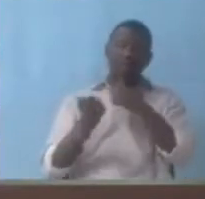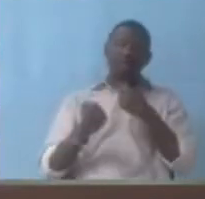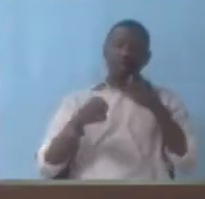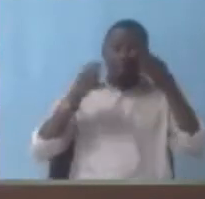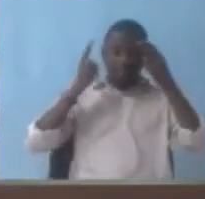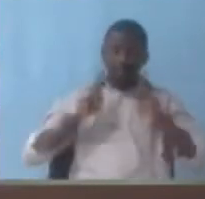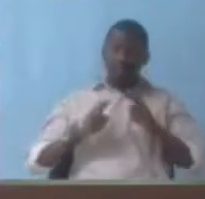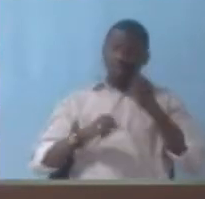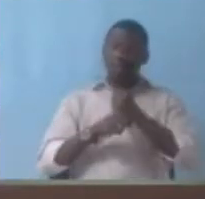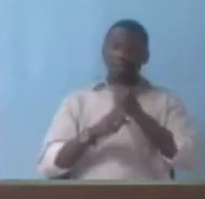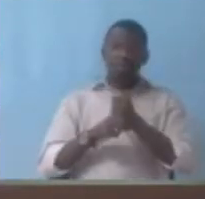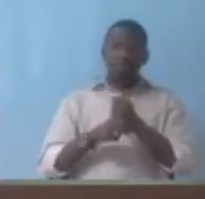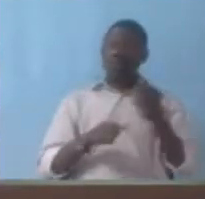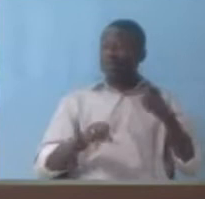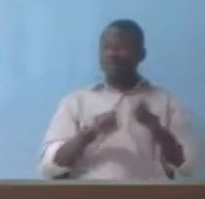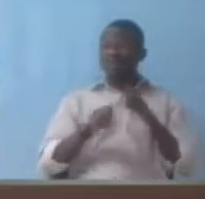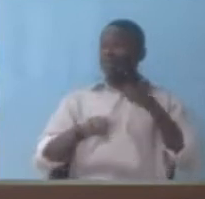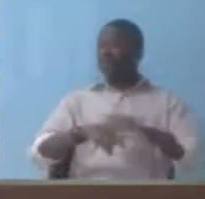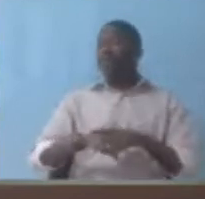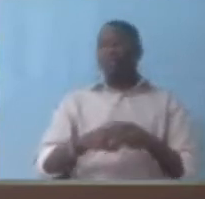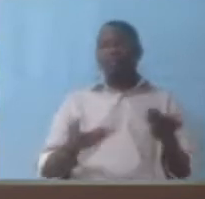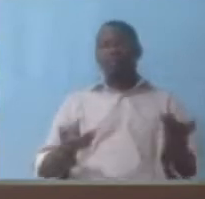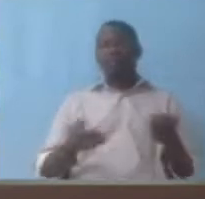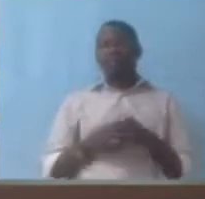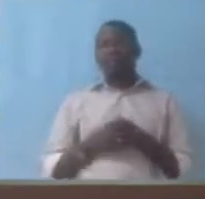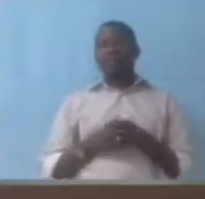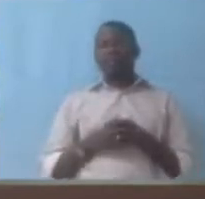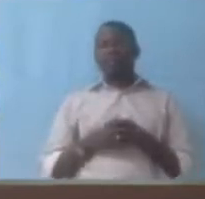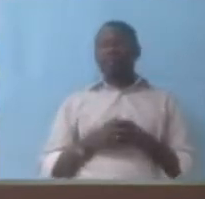Kenyati, Katu Kundonkaya Betel Lebulu Sembo Betel Lebulu,